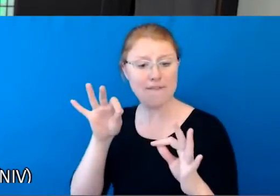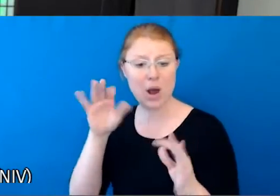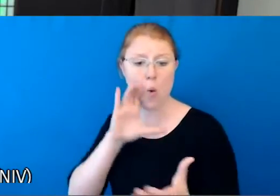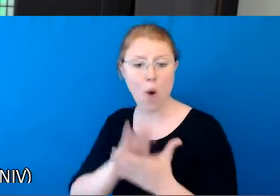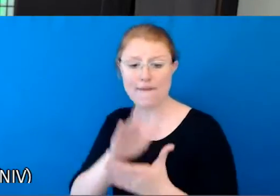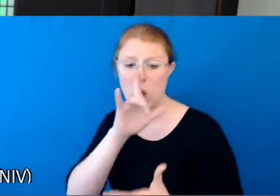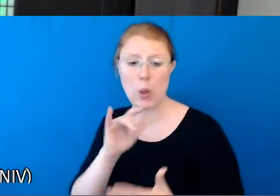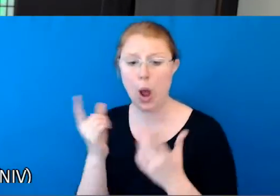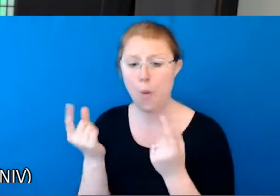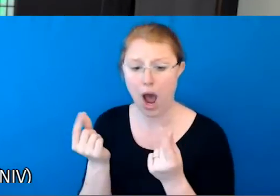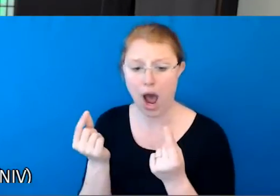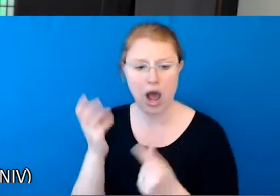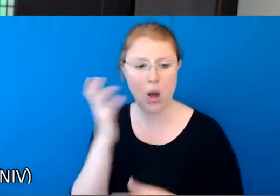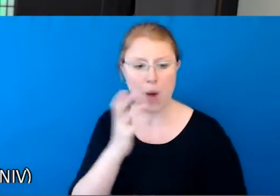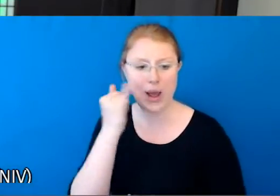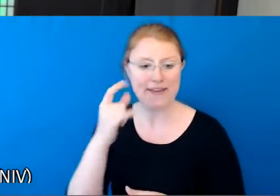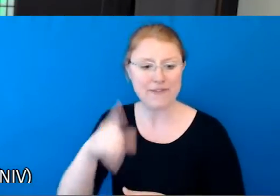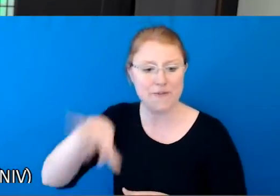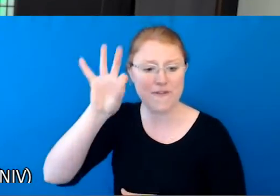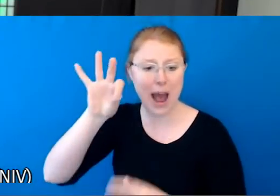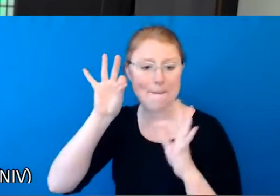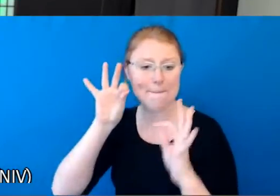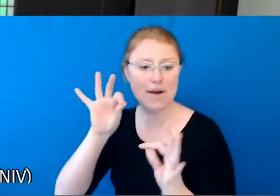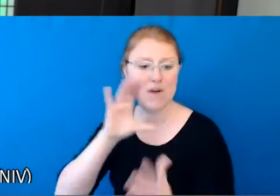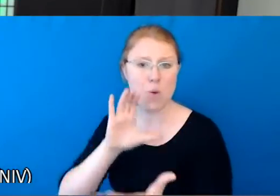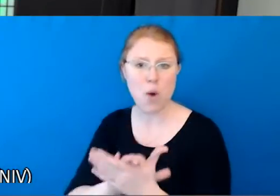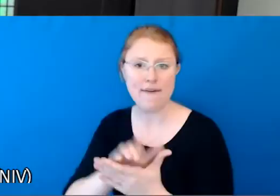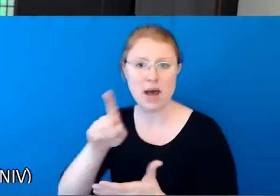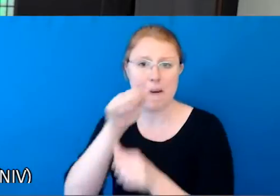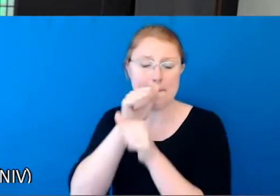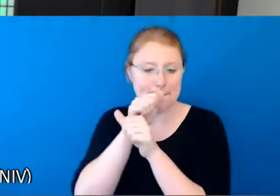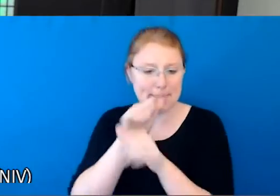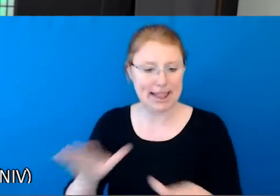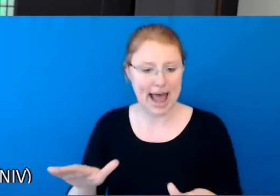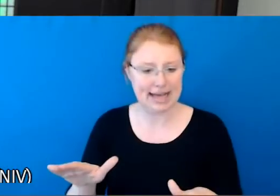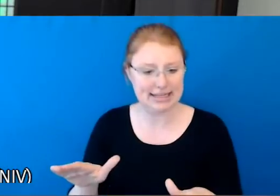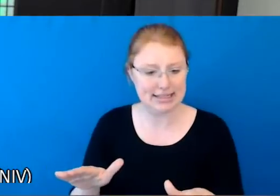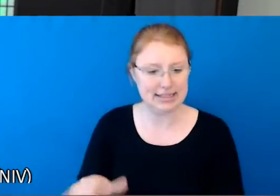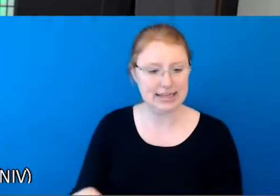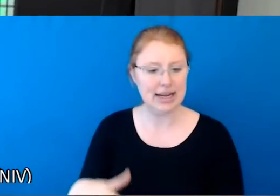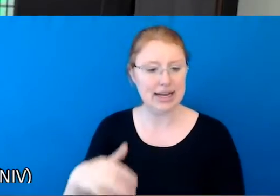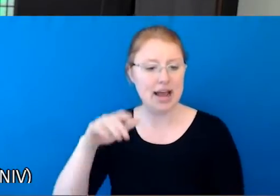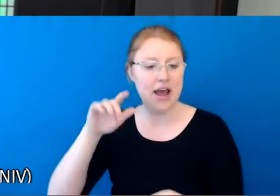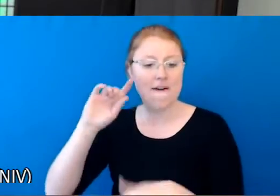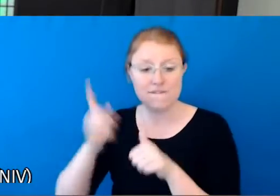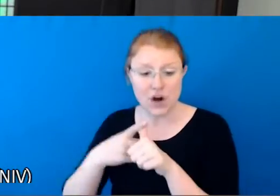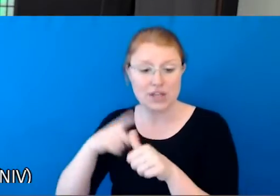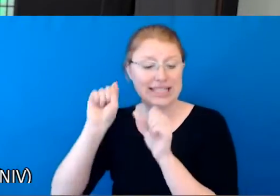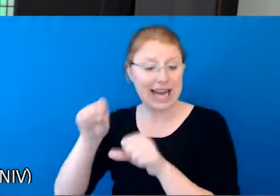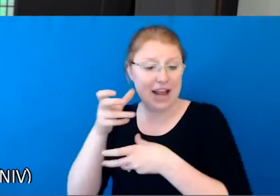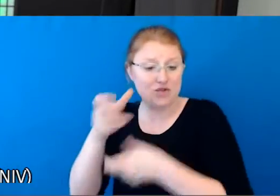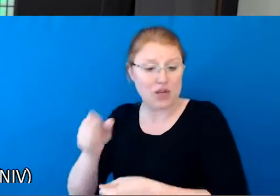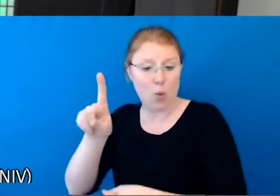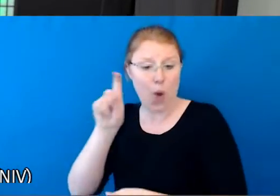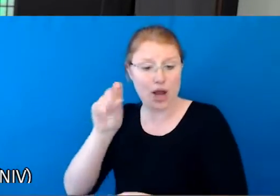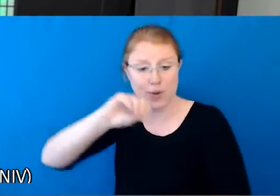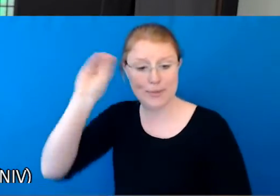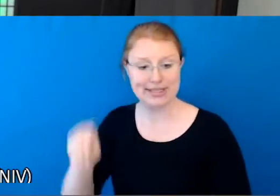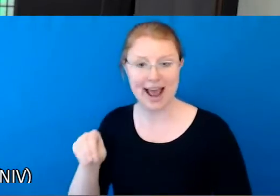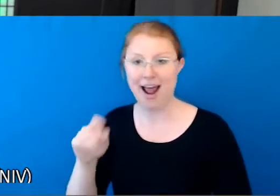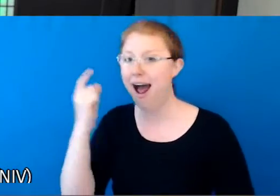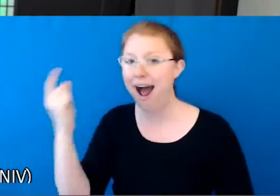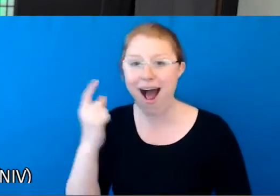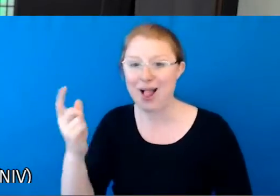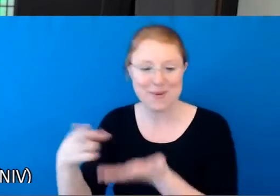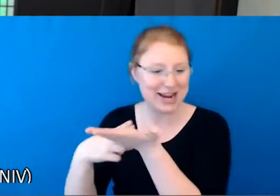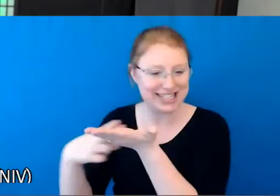rubies. Her husband has full confidence in her and lacks nothing of value. She brings him good, not harm, all the days